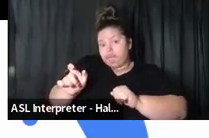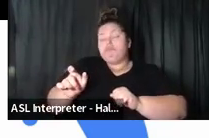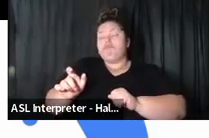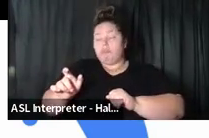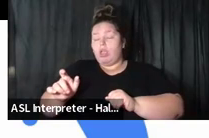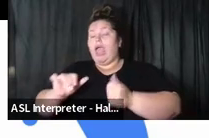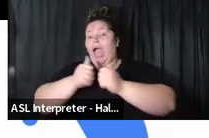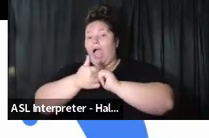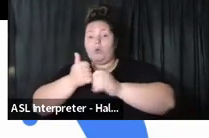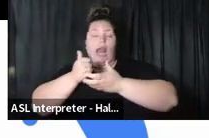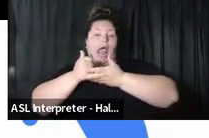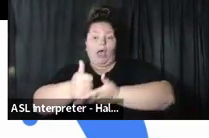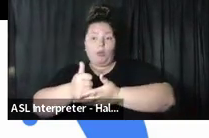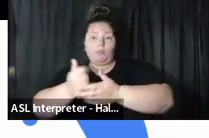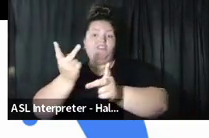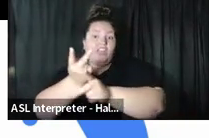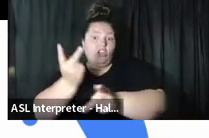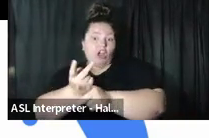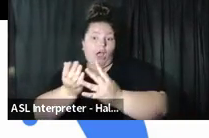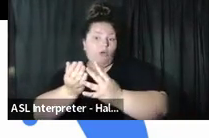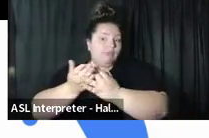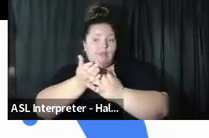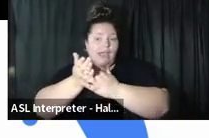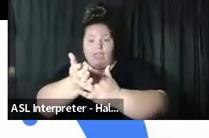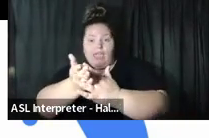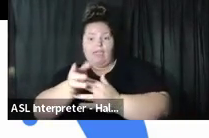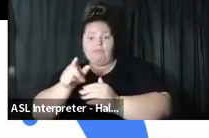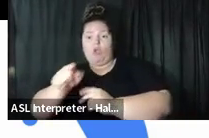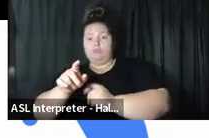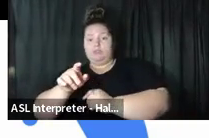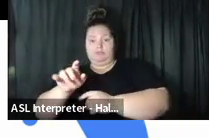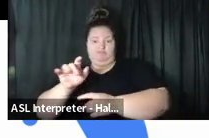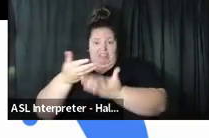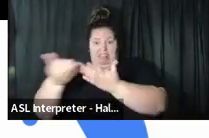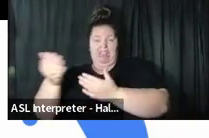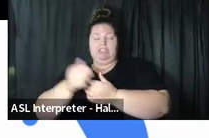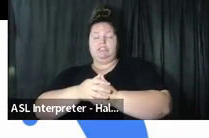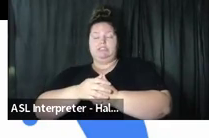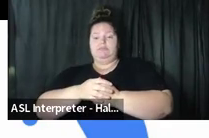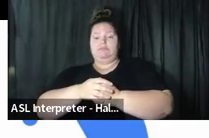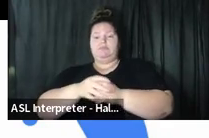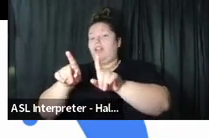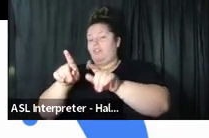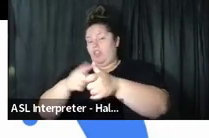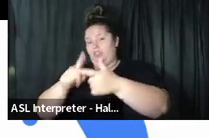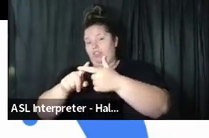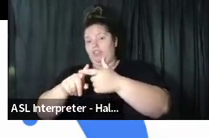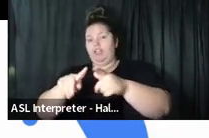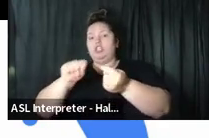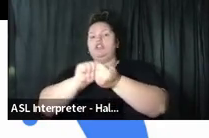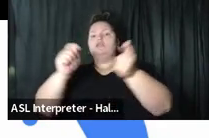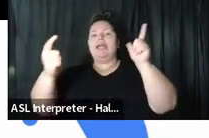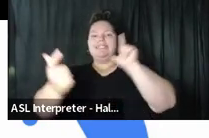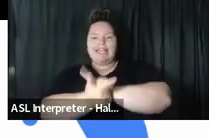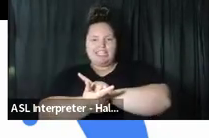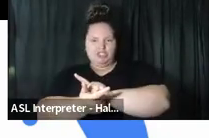you out with figuring out how to navigate through those accessibility features. And then there's translation apps. So if you're going to a country